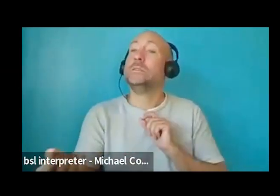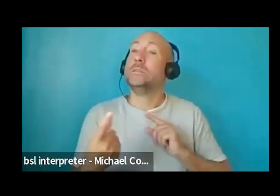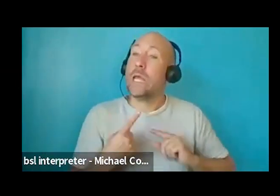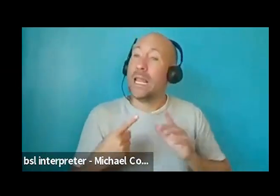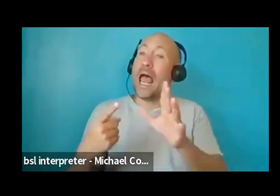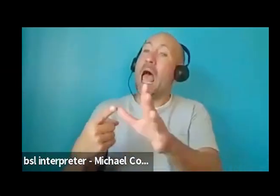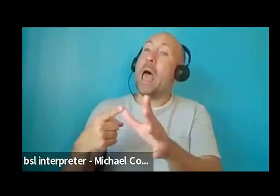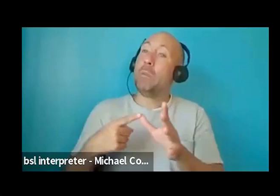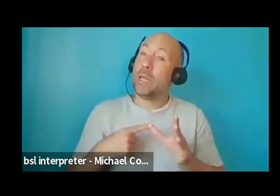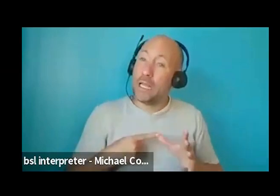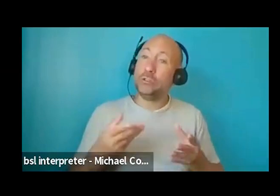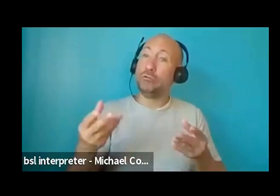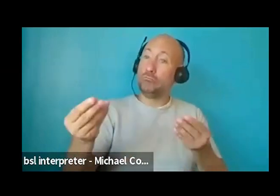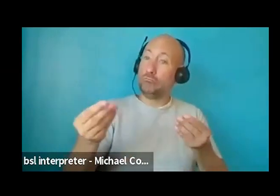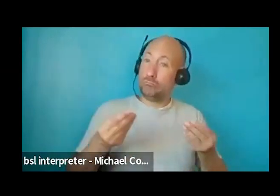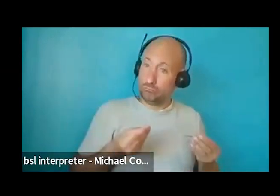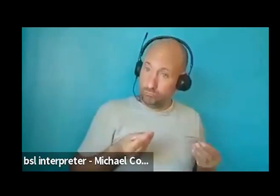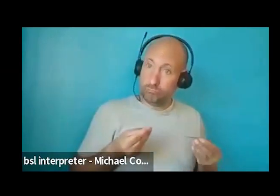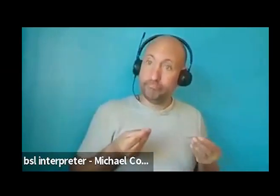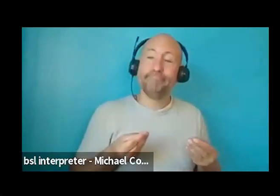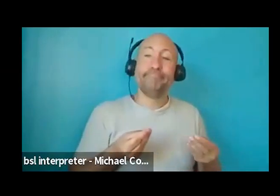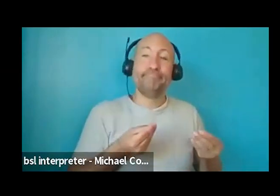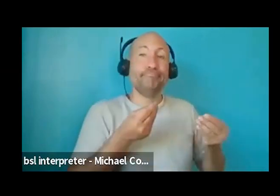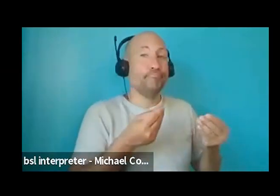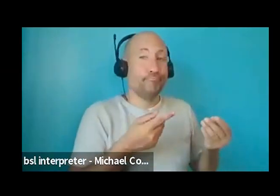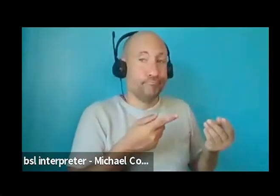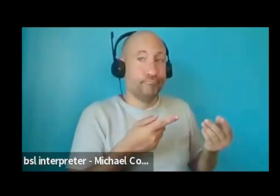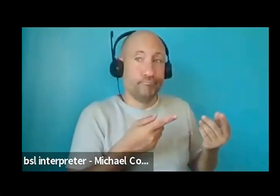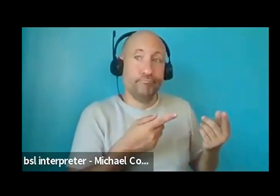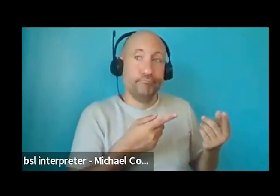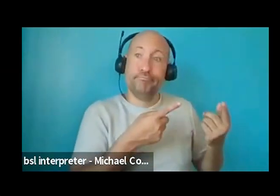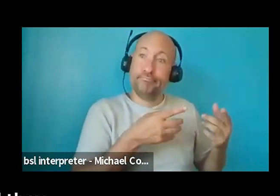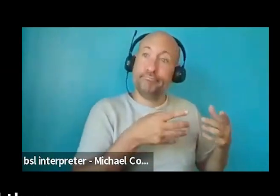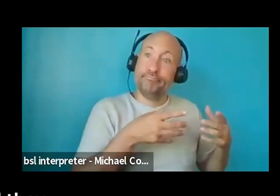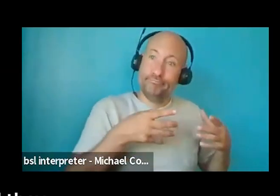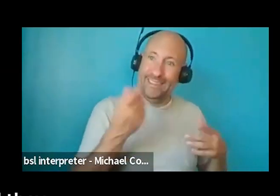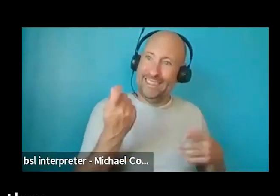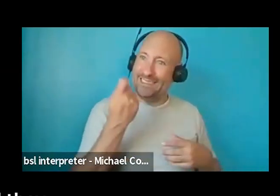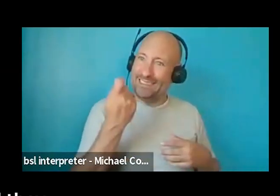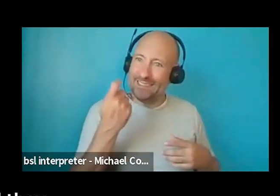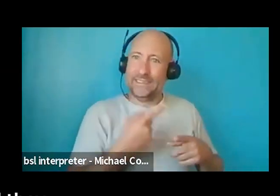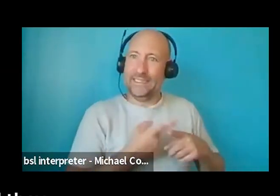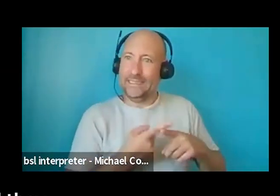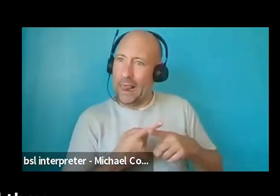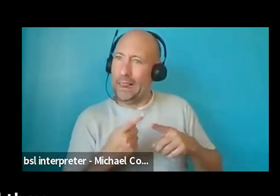application is that there will be a selection of English and Italian speakers who will